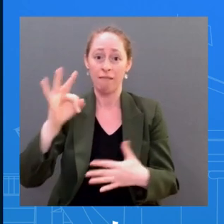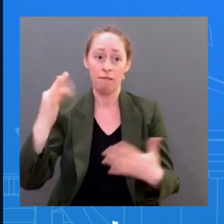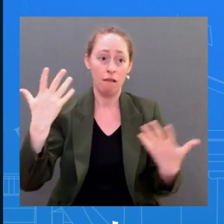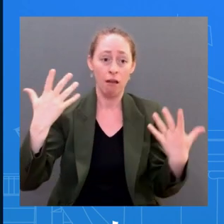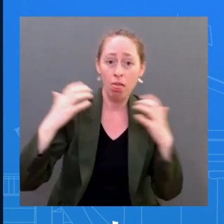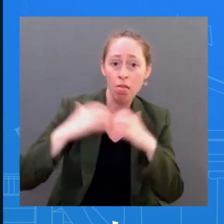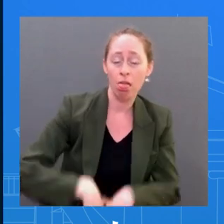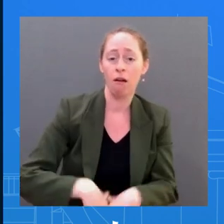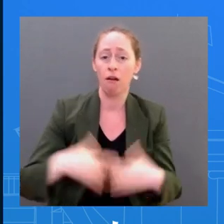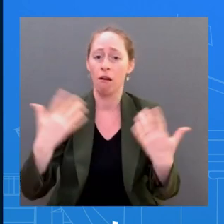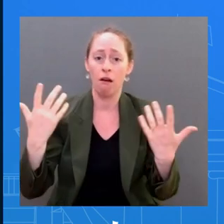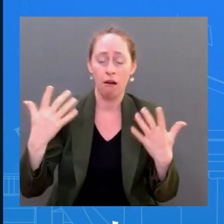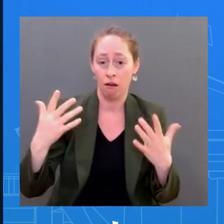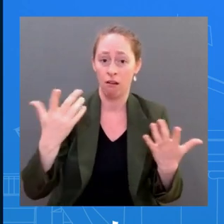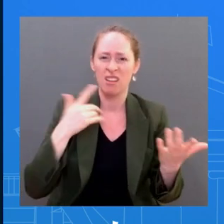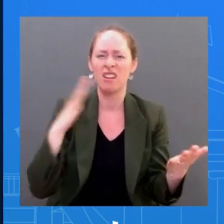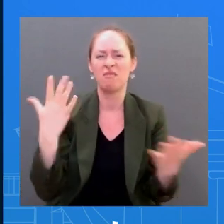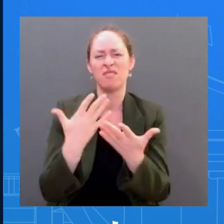Just a week prior,